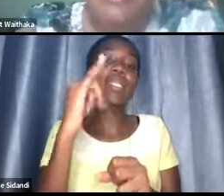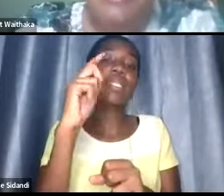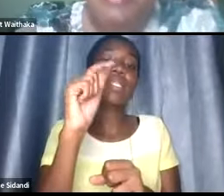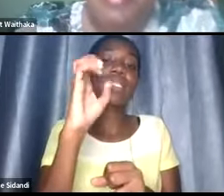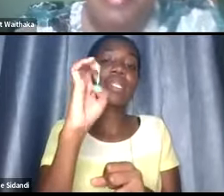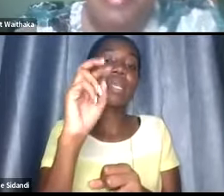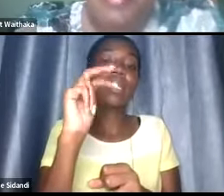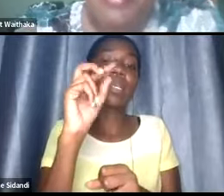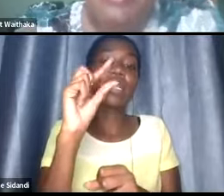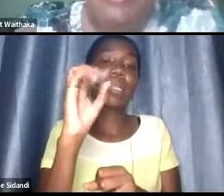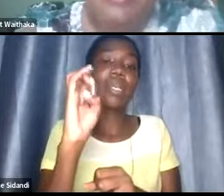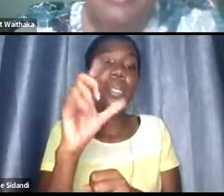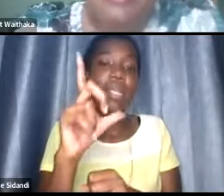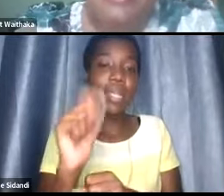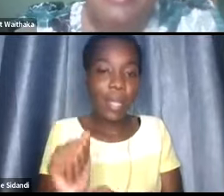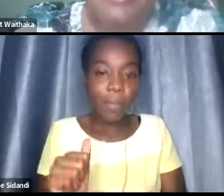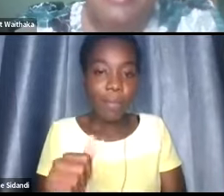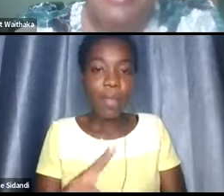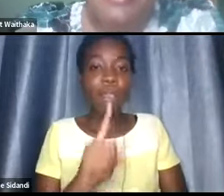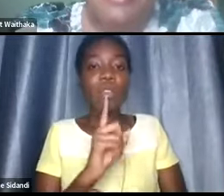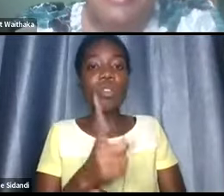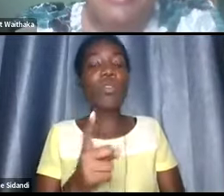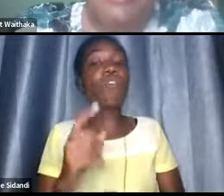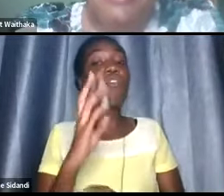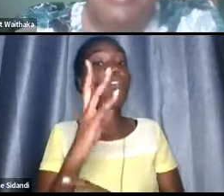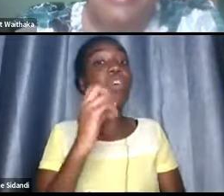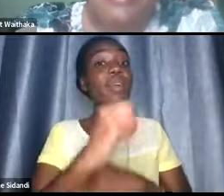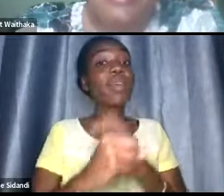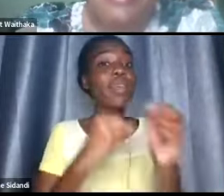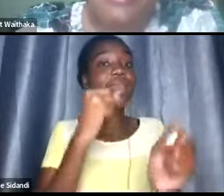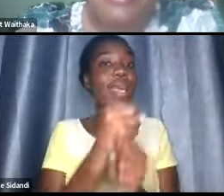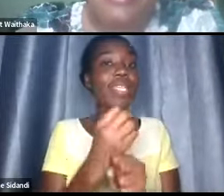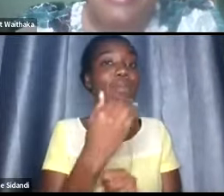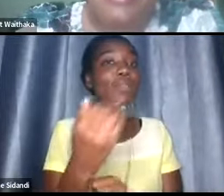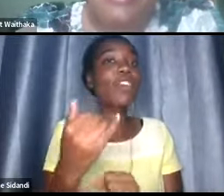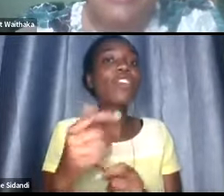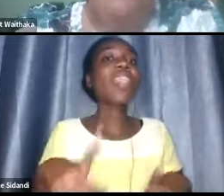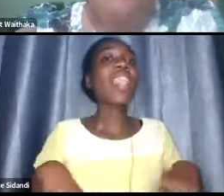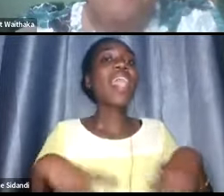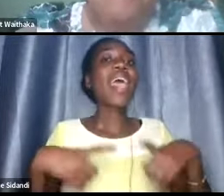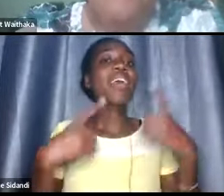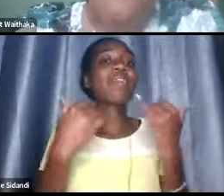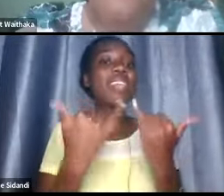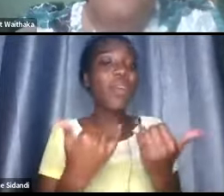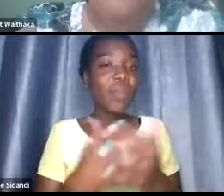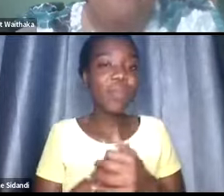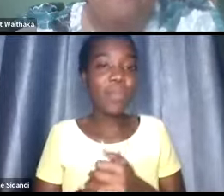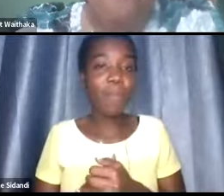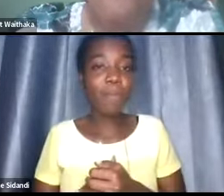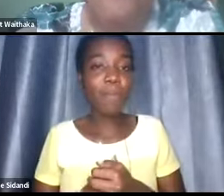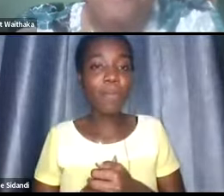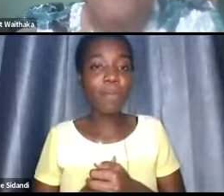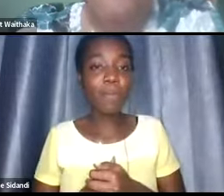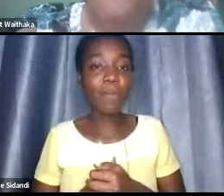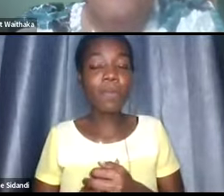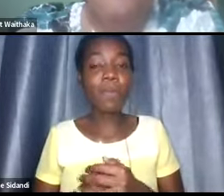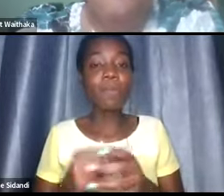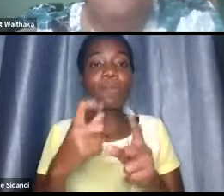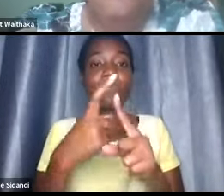for 4 years. And this is 4 years of this child's life. from 18,